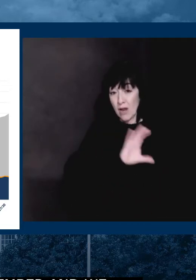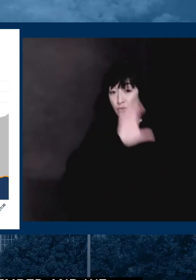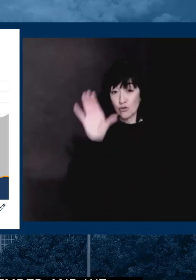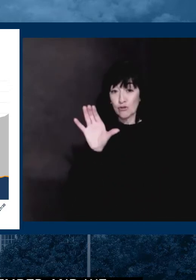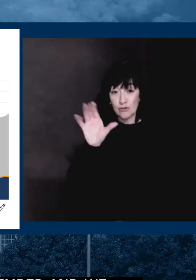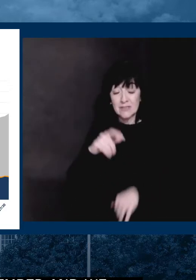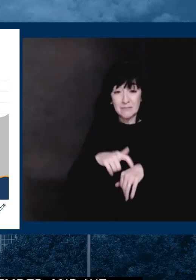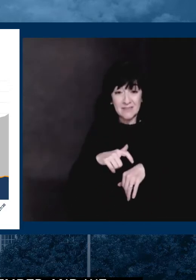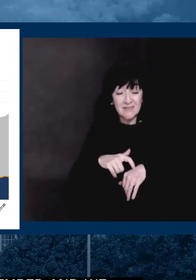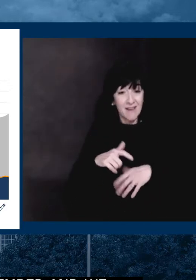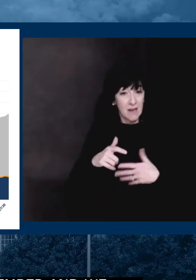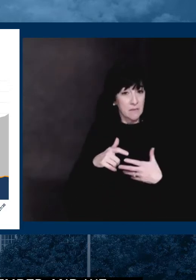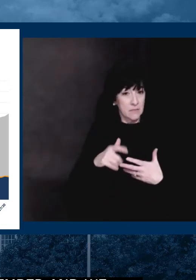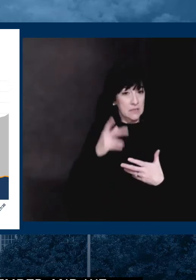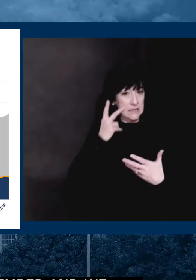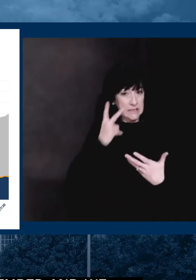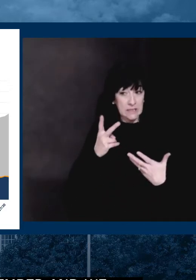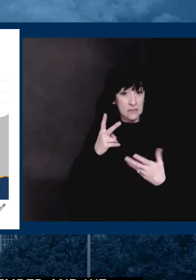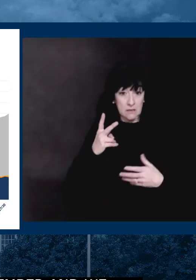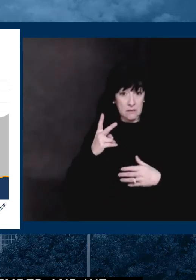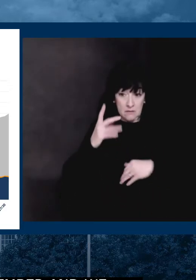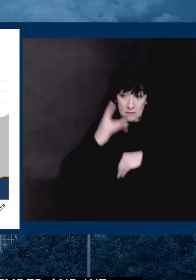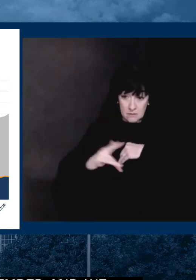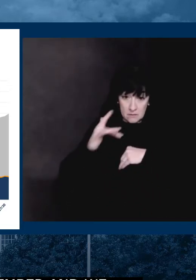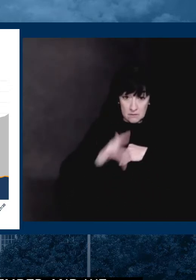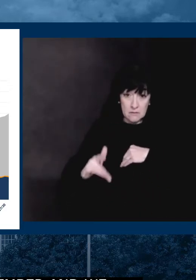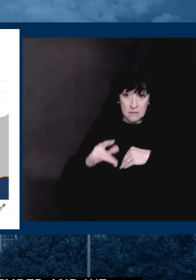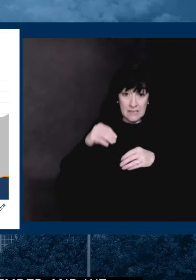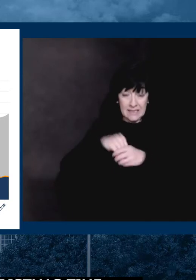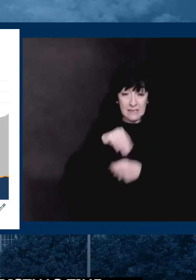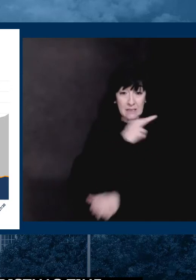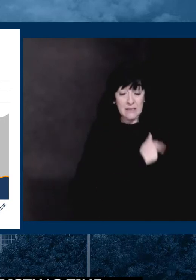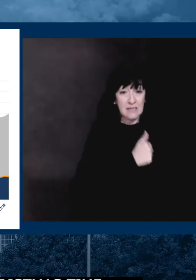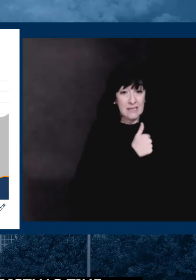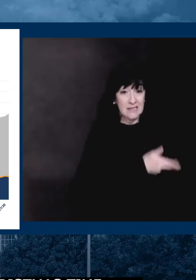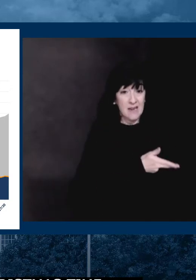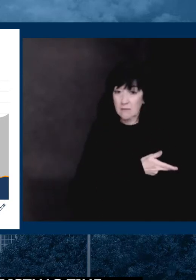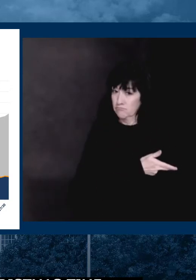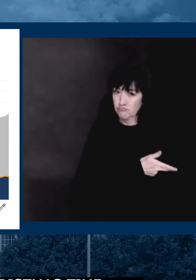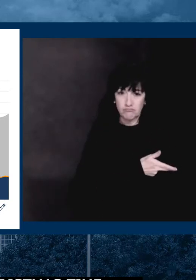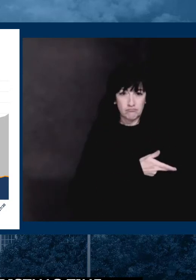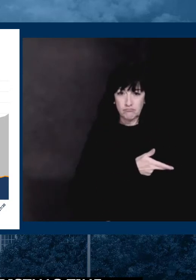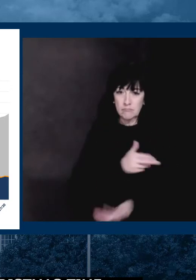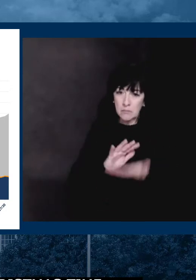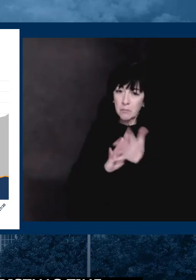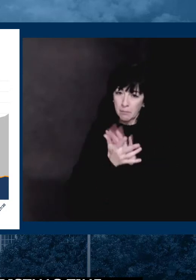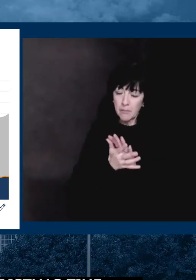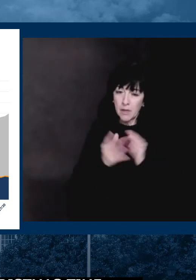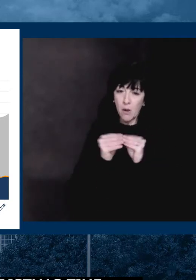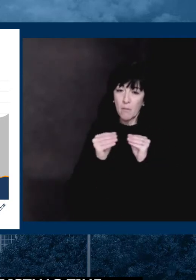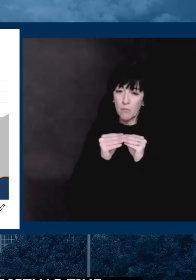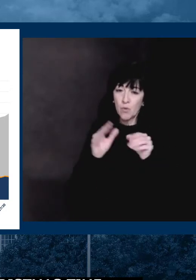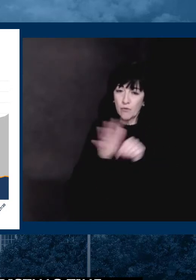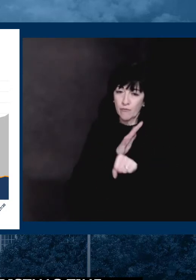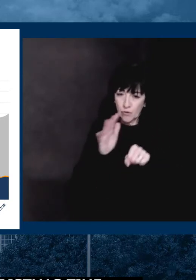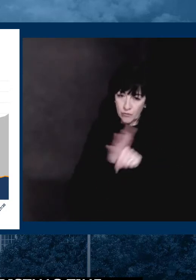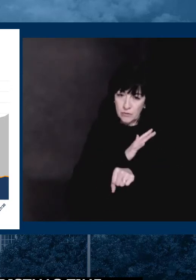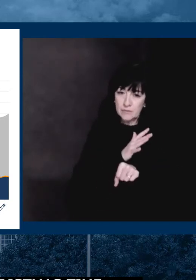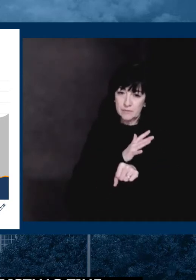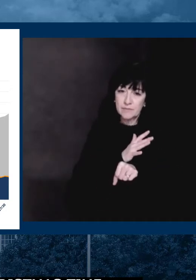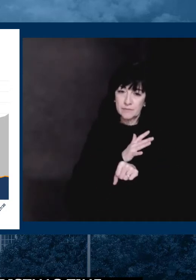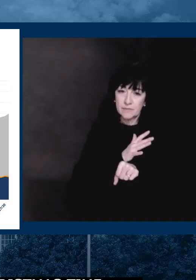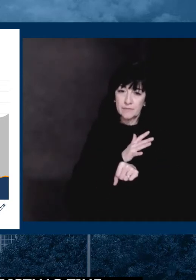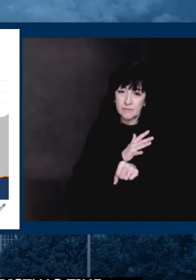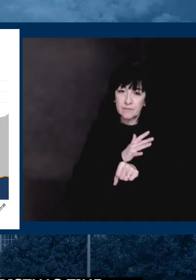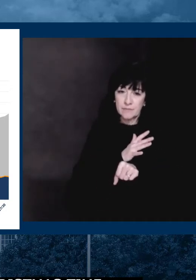is anecdotal that, hey, people aren't going to have elective surgeries around that time. And then second of all, with 20 plus years in the,